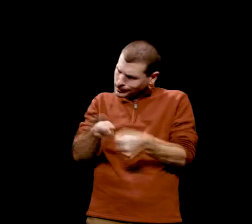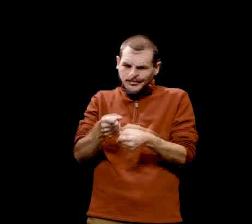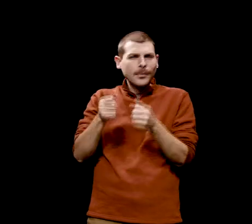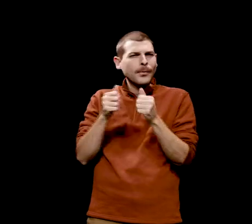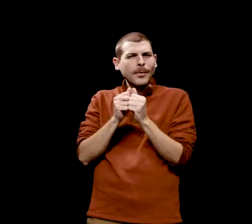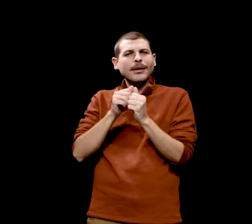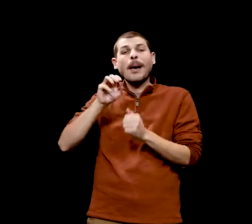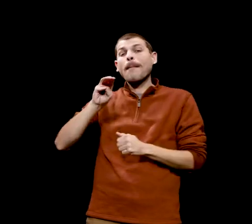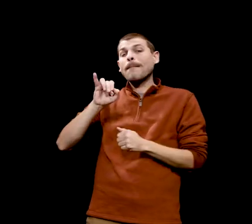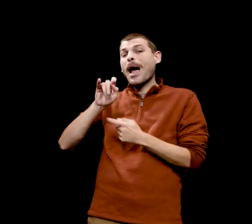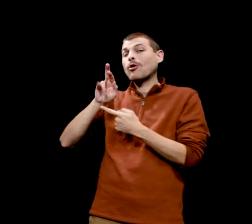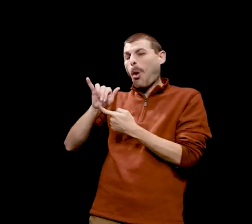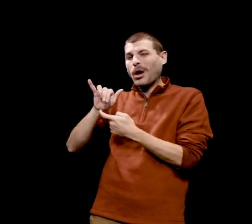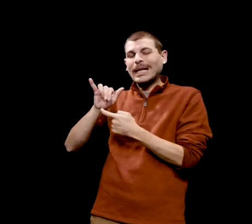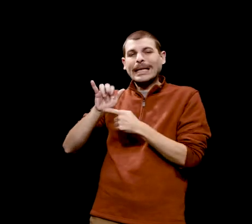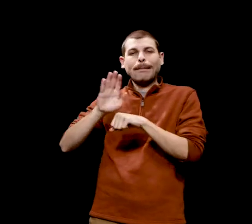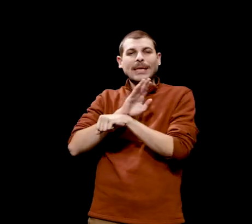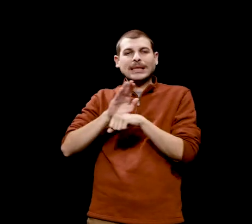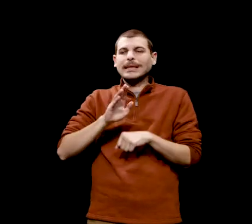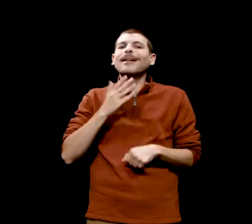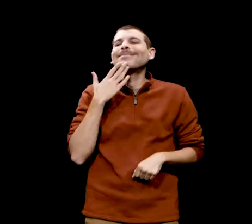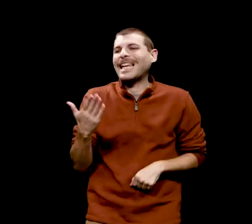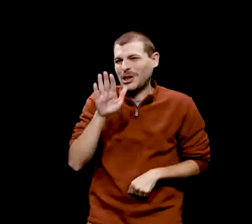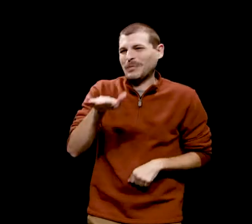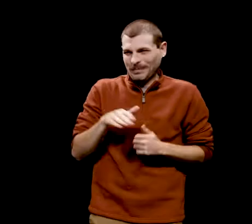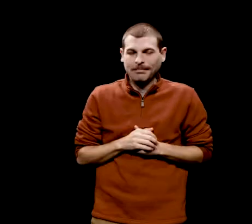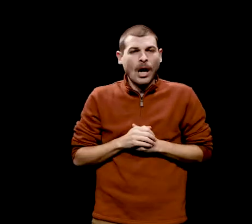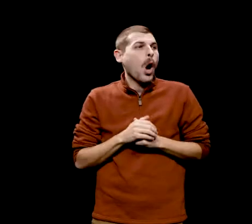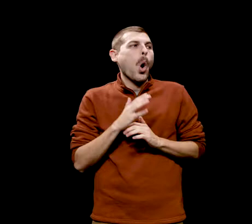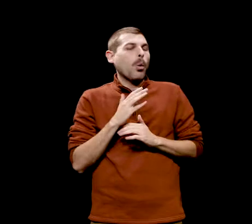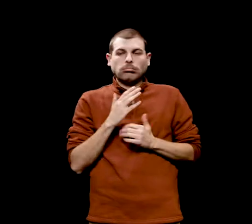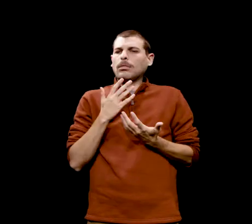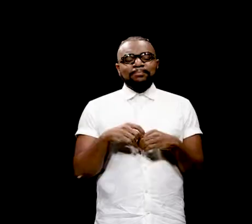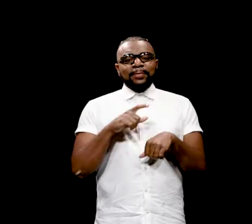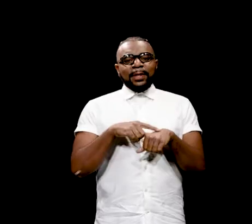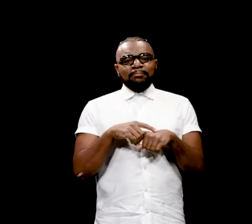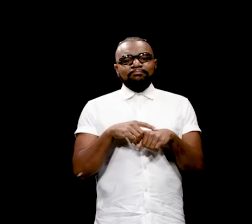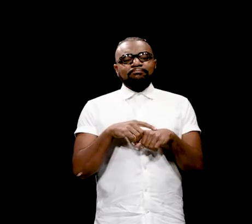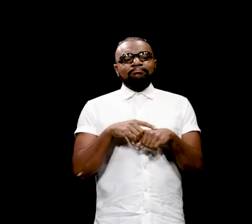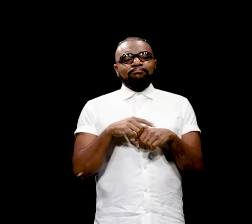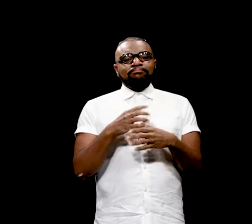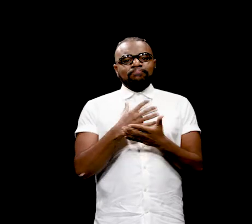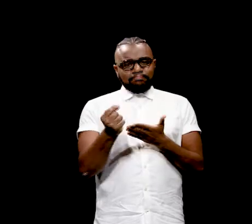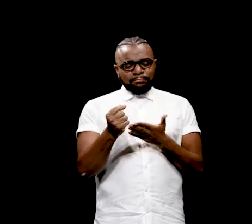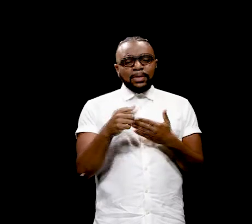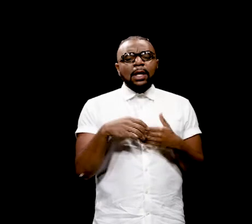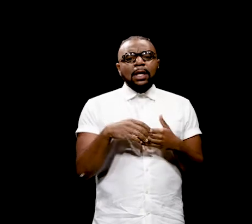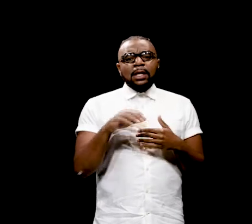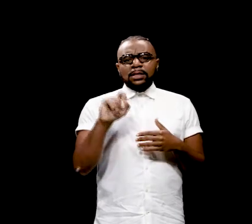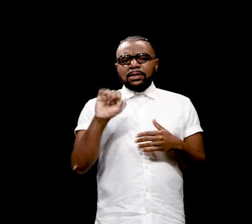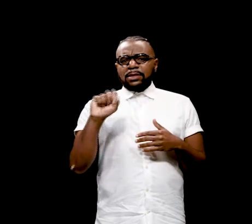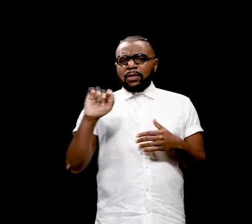minority business owners. Thank you. And, oh, okay. Sorry, don't cut you off, but thank you, that's your time. Sarah Iannarone, would you like to